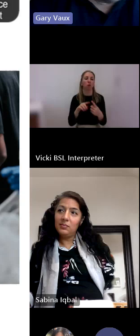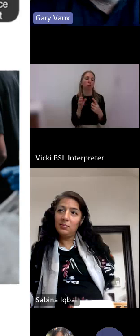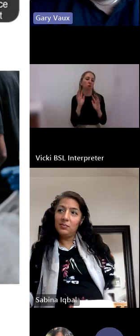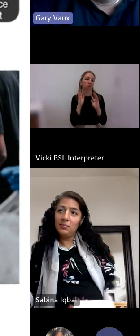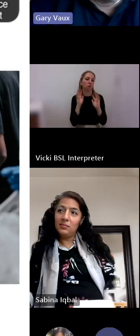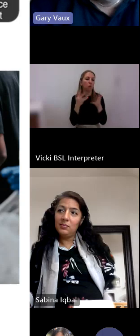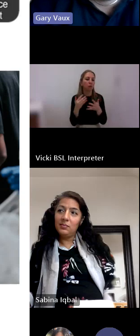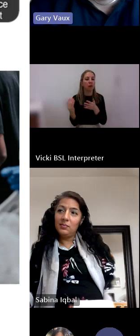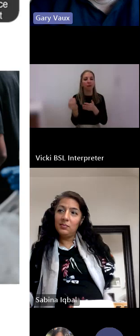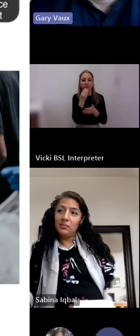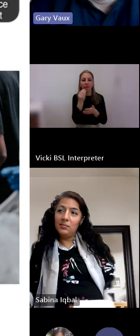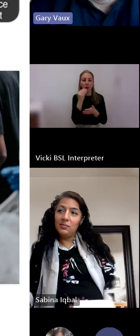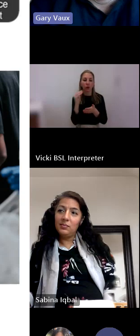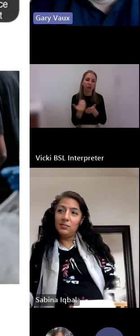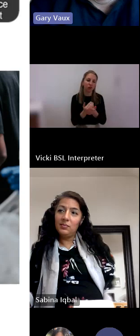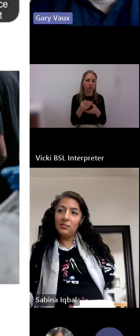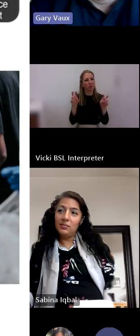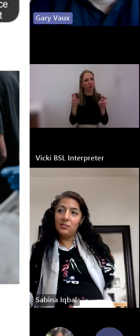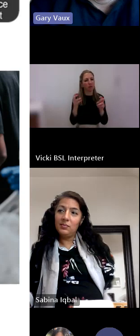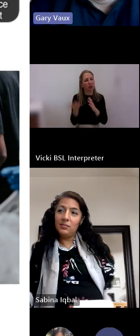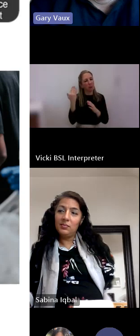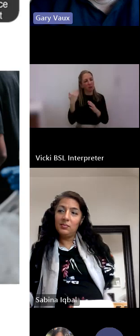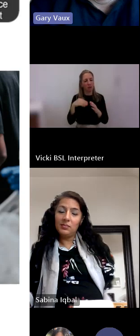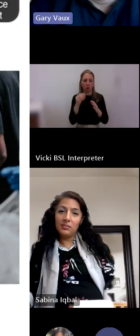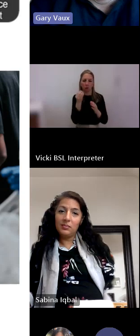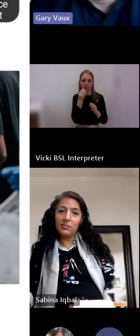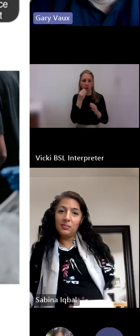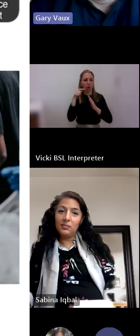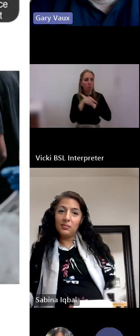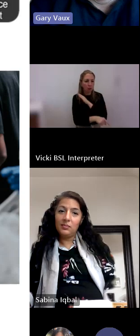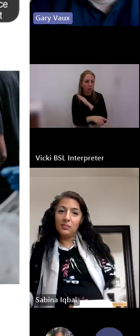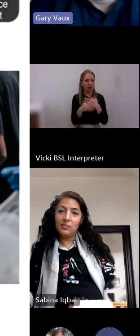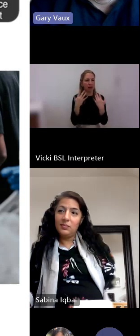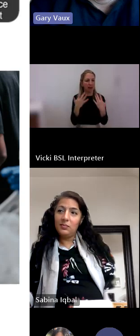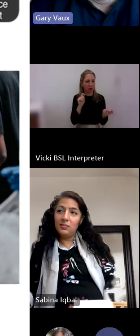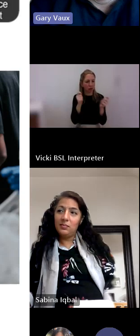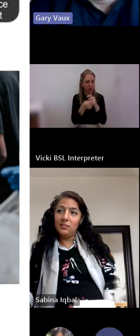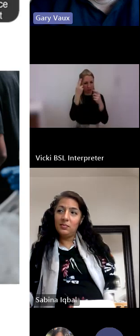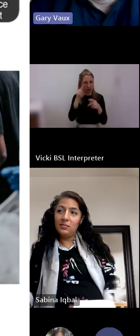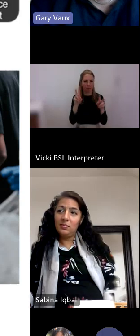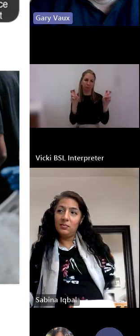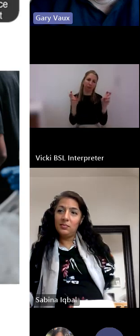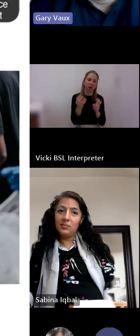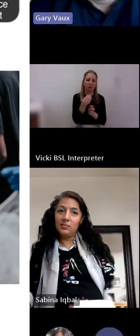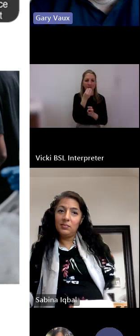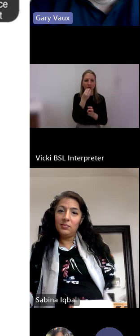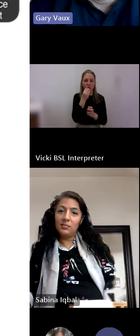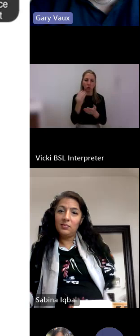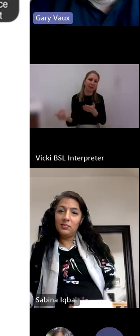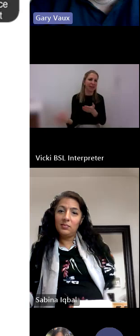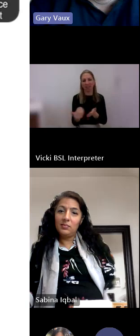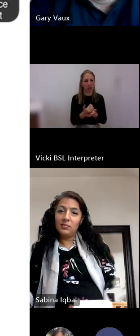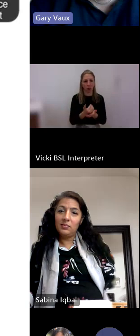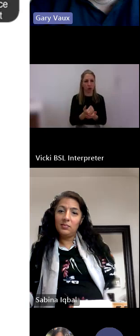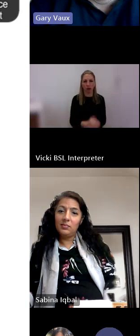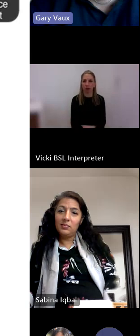used to be referred to as food poverty. I think it's now commonly referred to as food insecurity. Next slide, please, Matt.